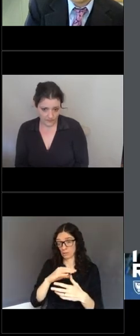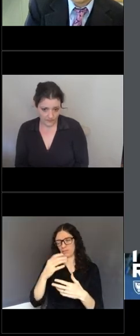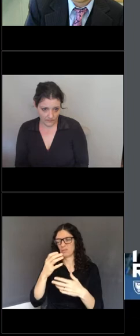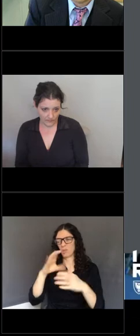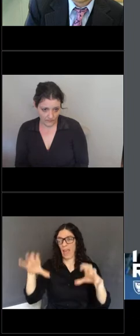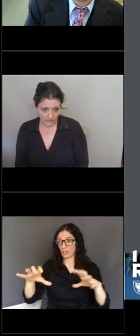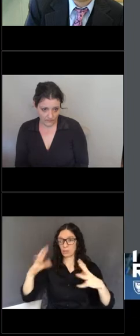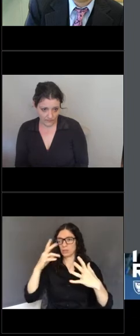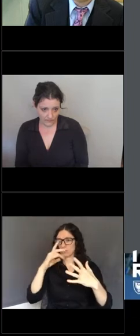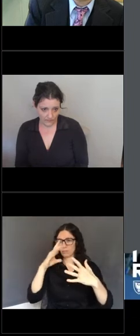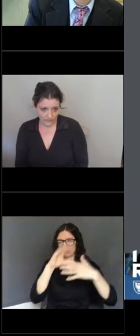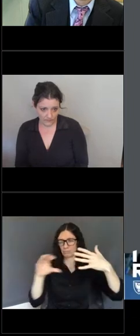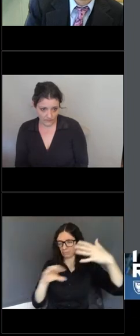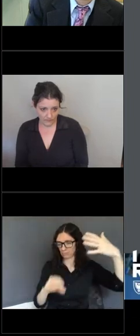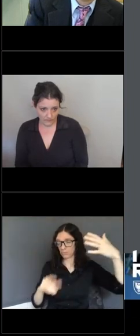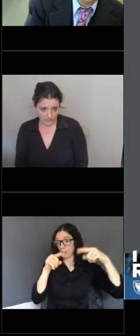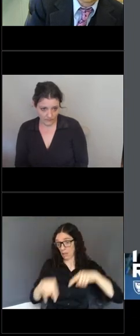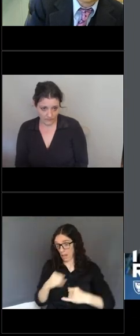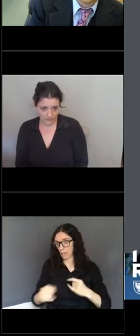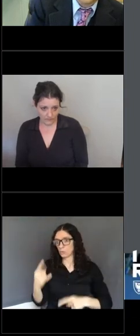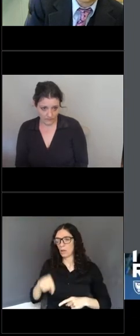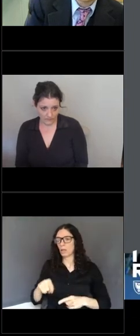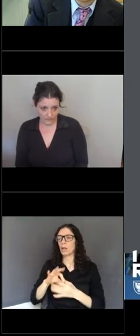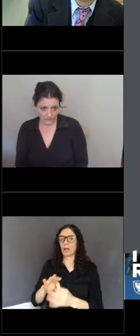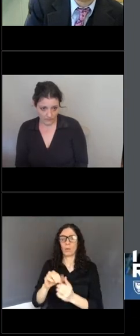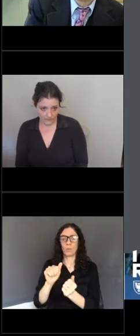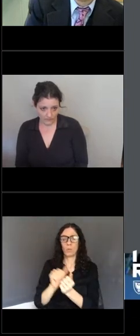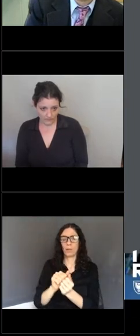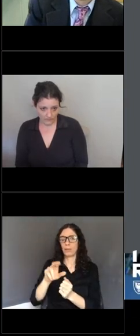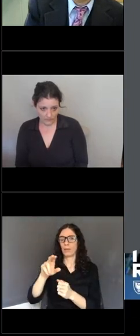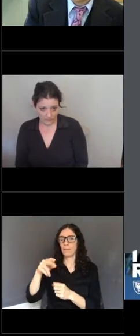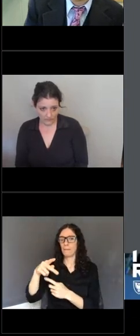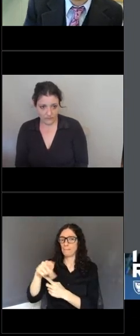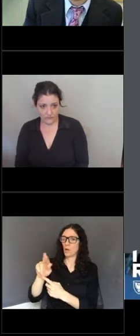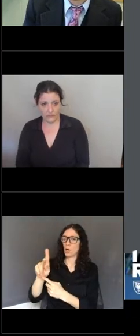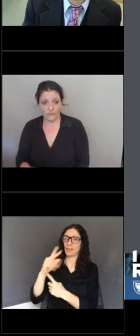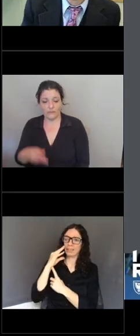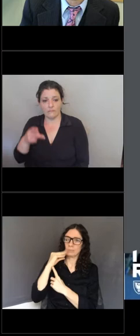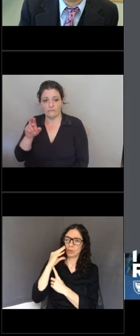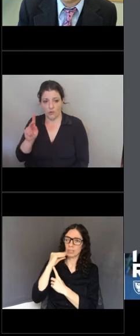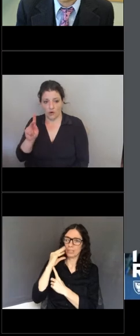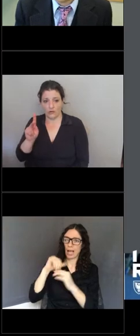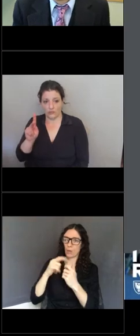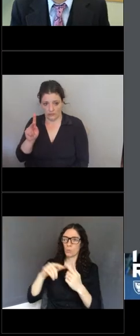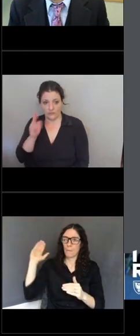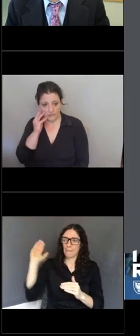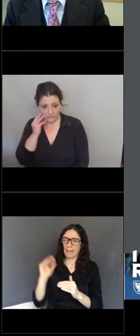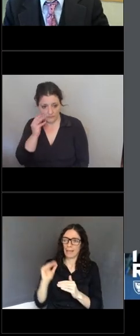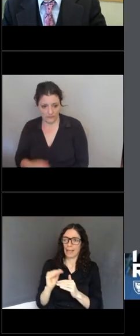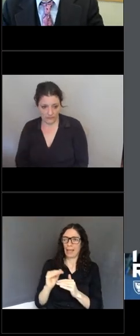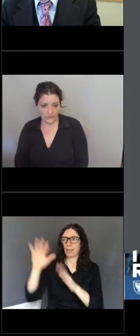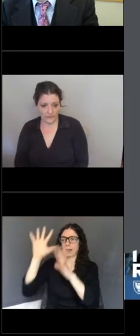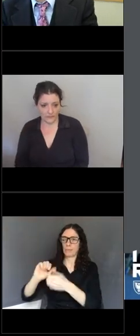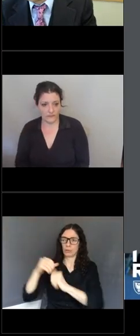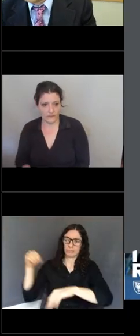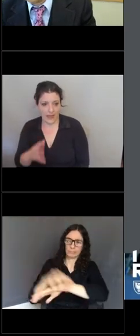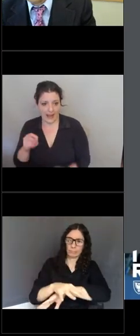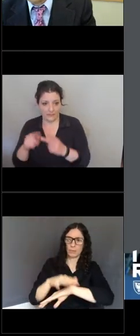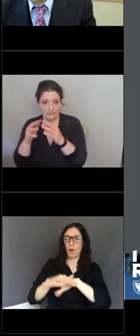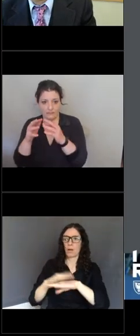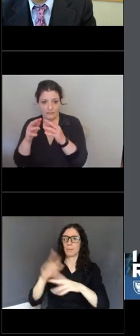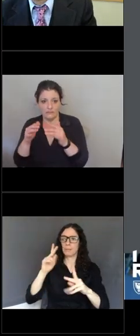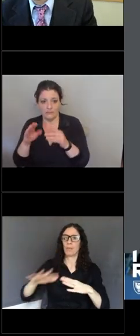carbon footprint. So looking at what technological advances they could do or what practices they can put into place so that they were